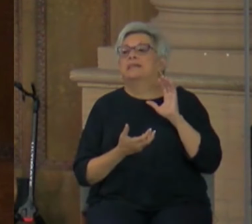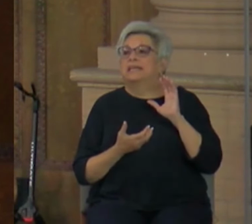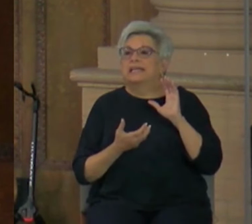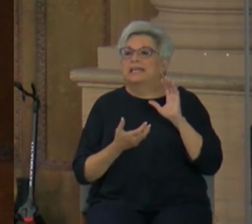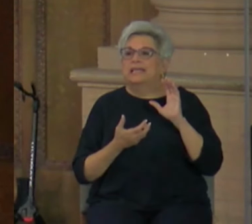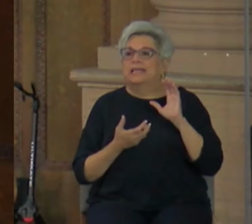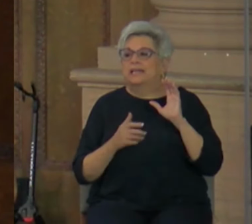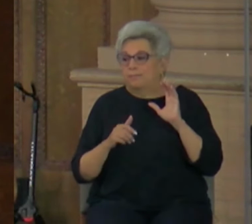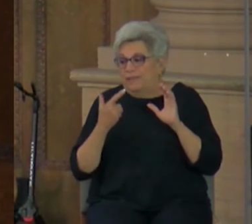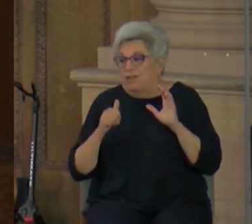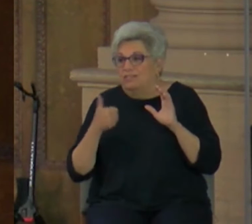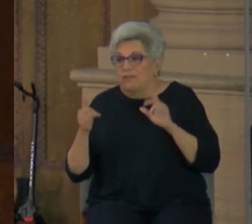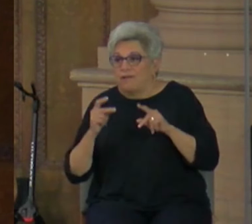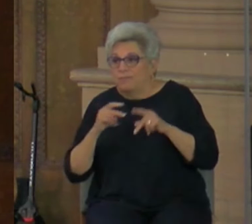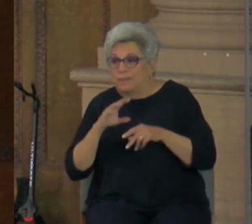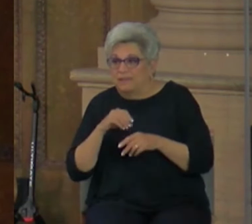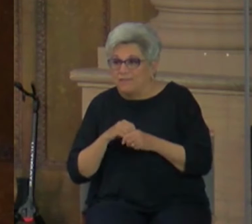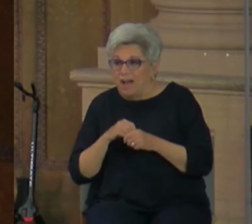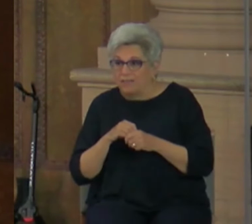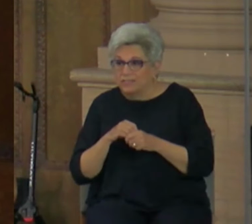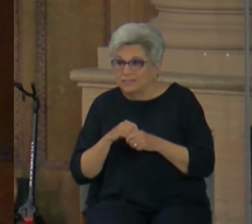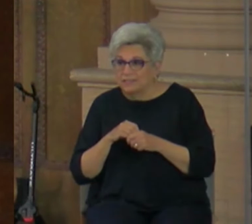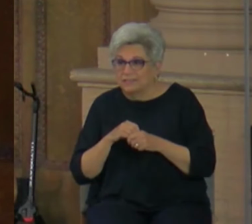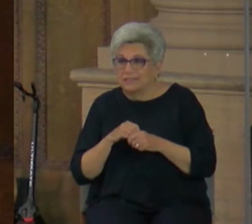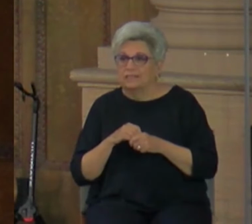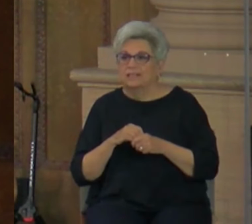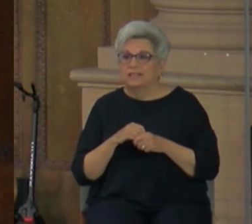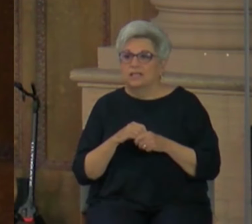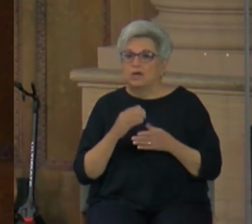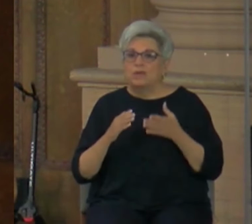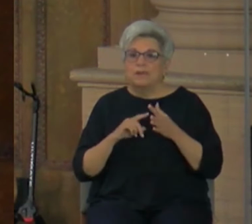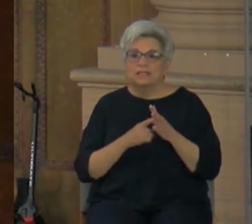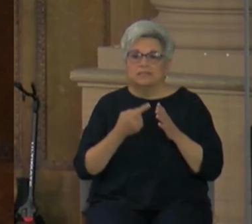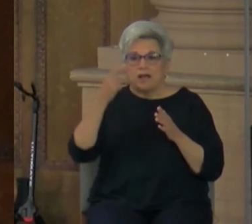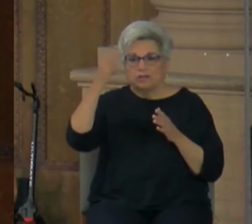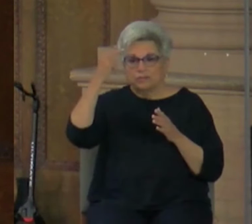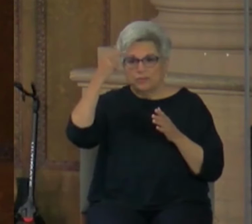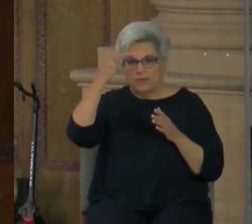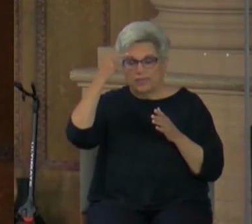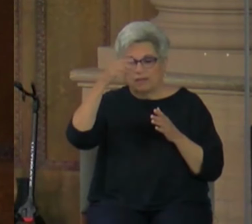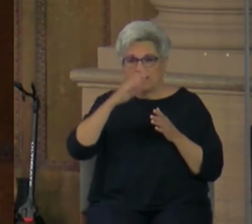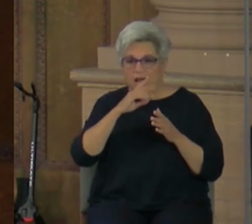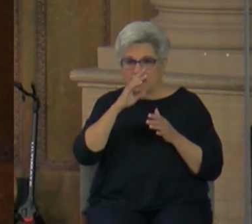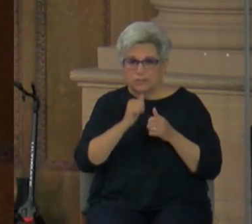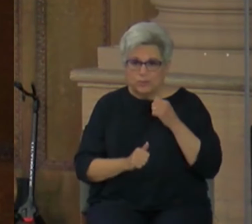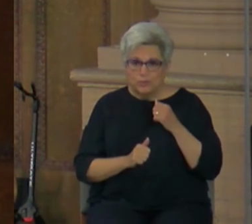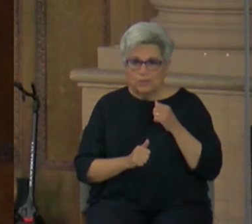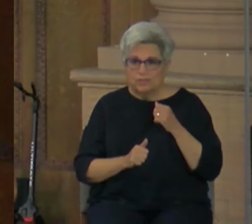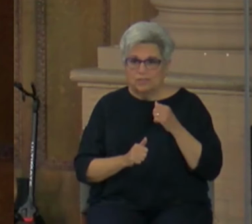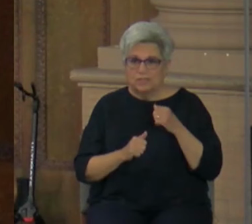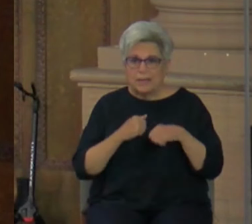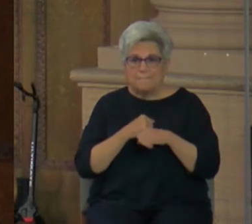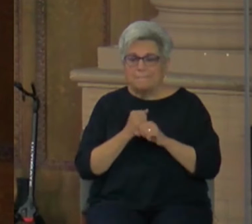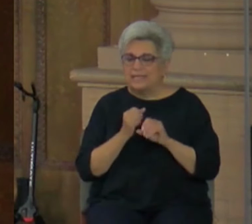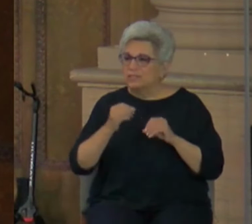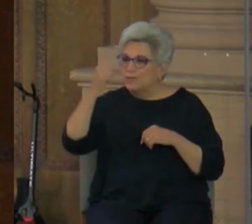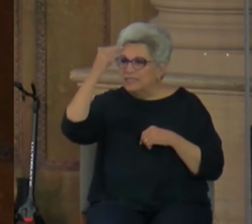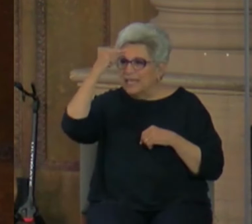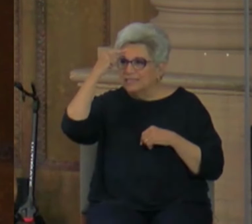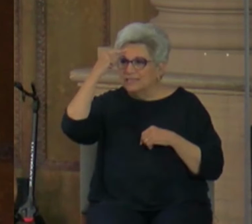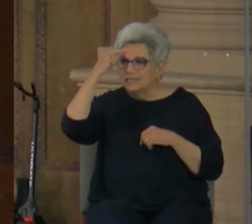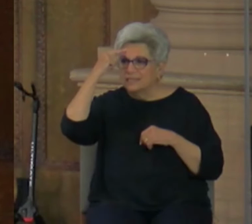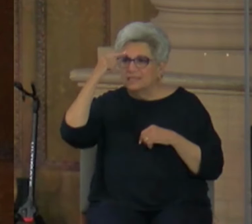what we expected. And we can start to think God is cruel. He's senseless. He's unjust. He doesn't reward the good and punish